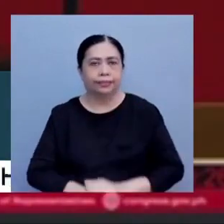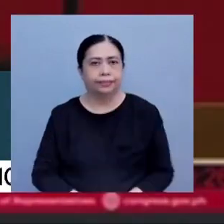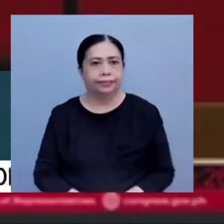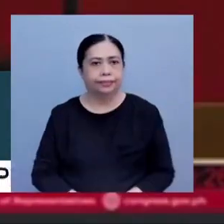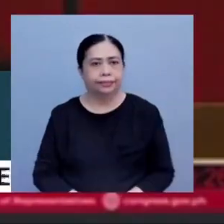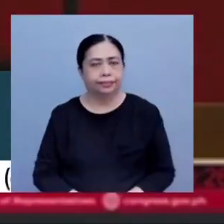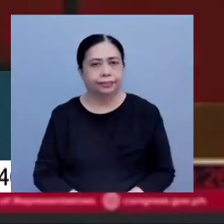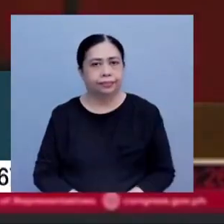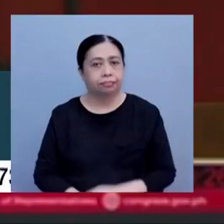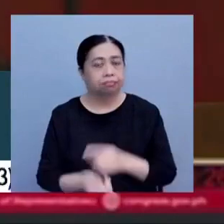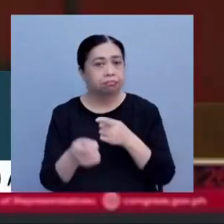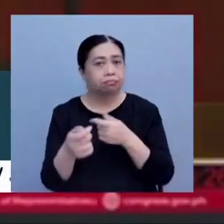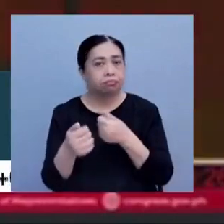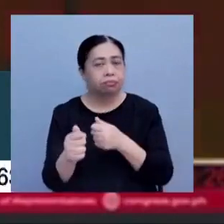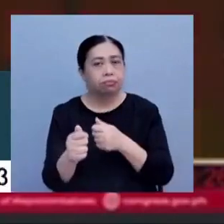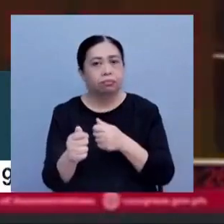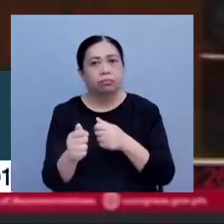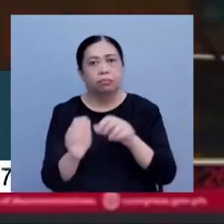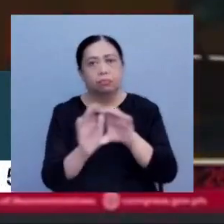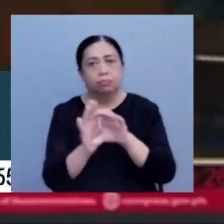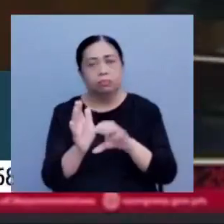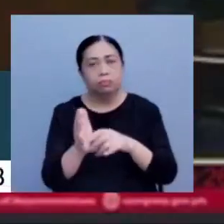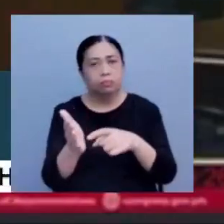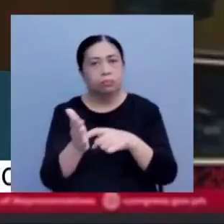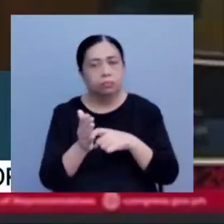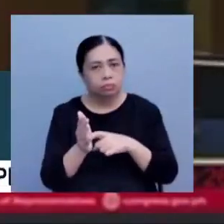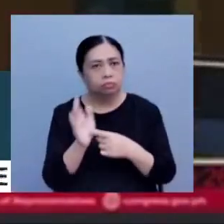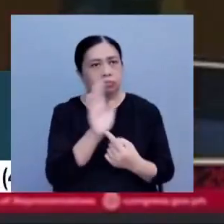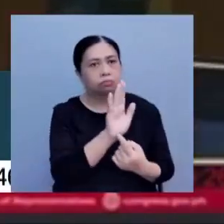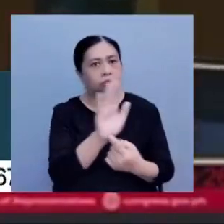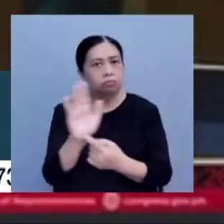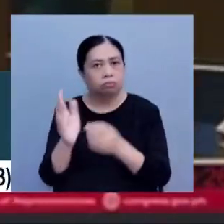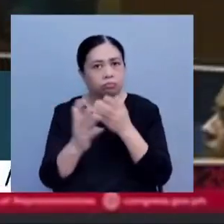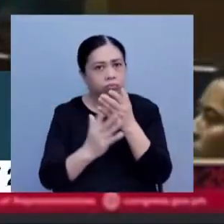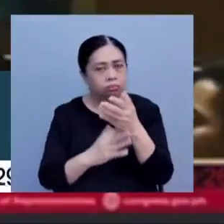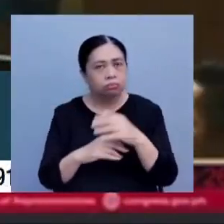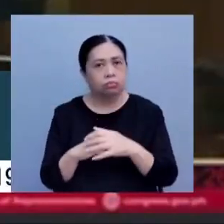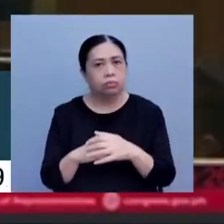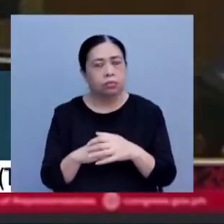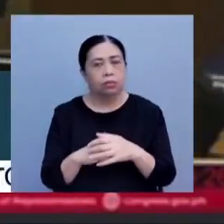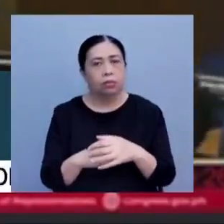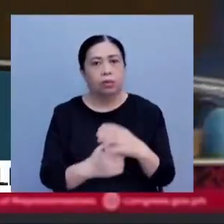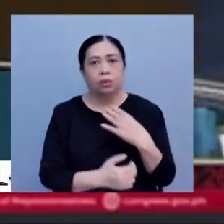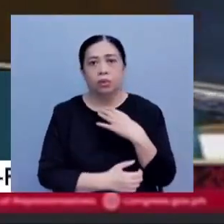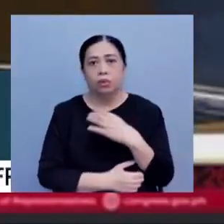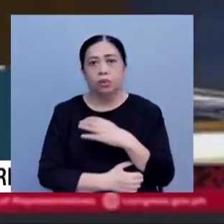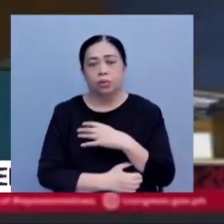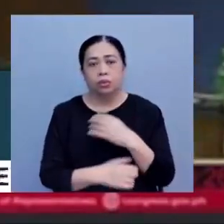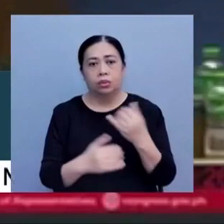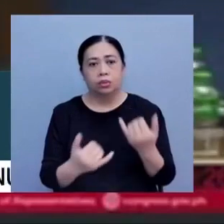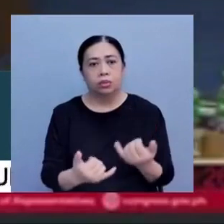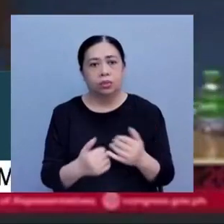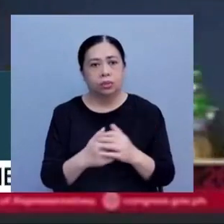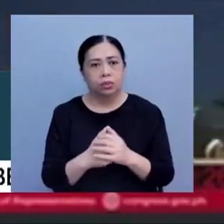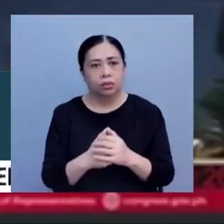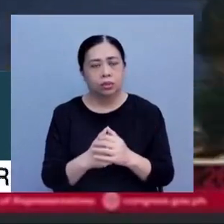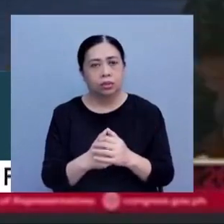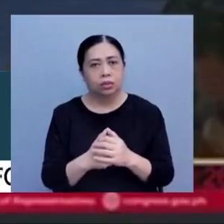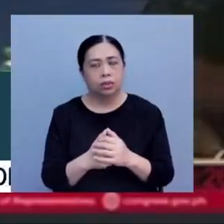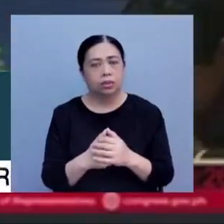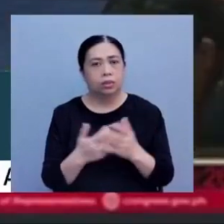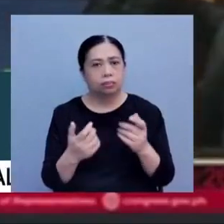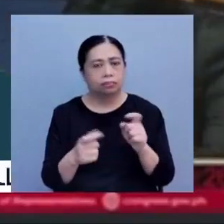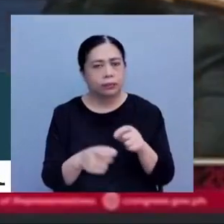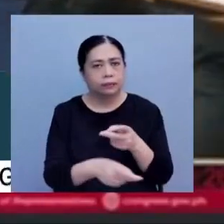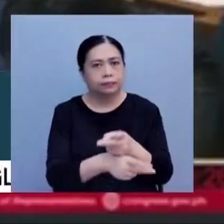Pursuing the constitutional requirement of transparency, the House of Representatives has to shepherd the